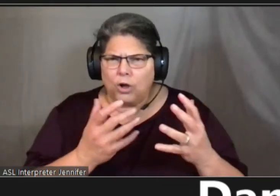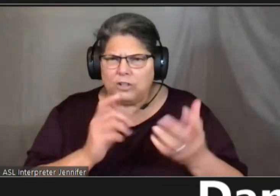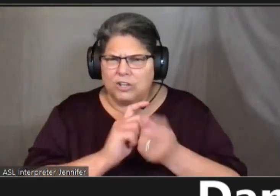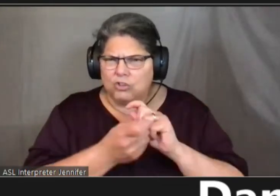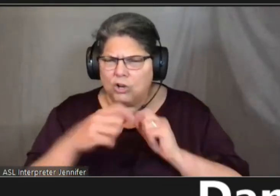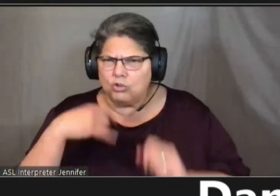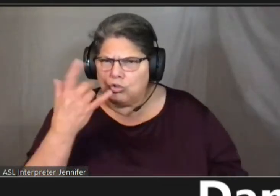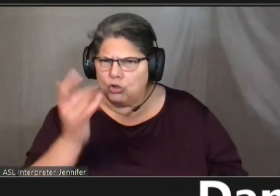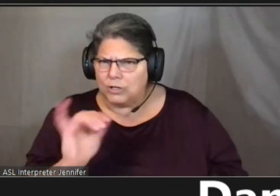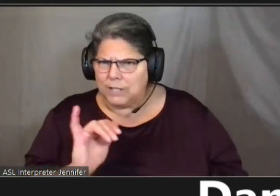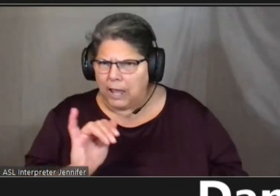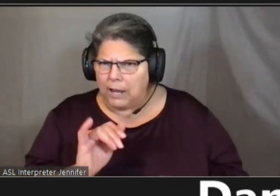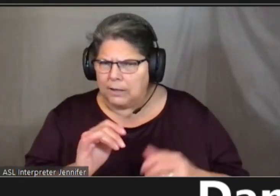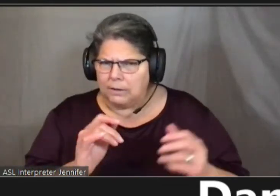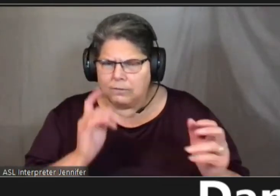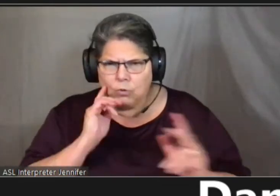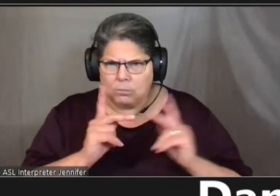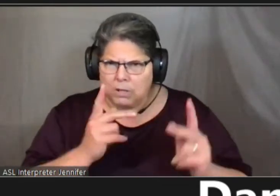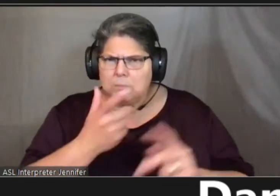vaccinated individuals?